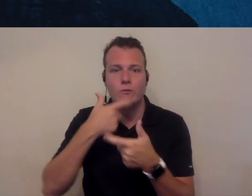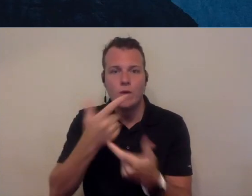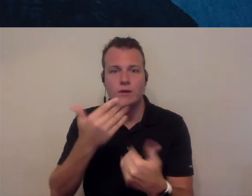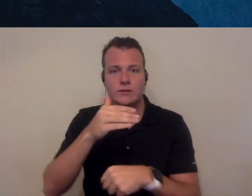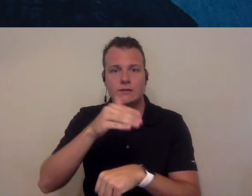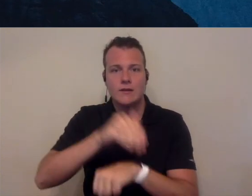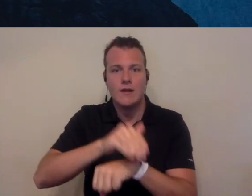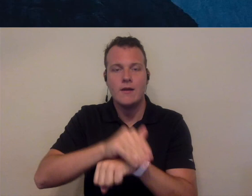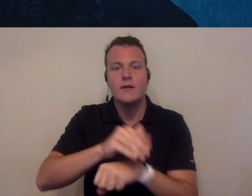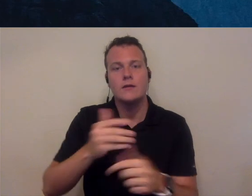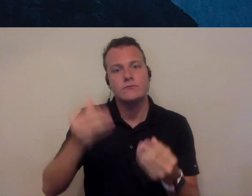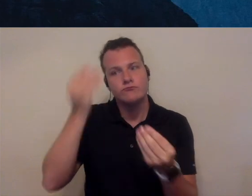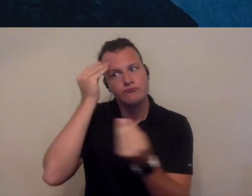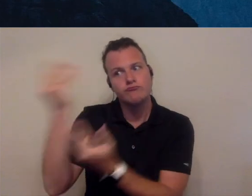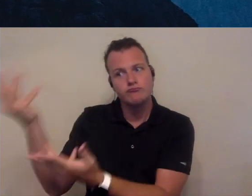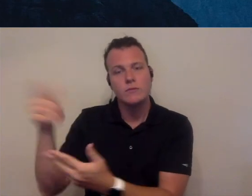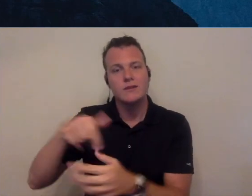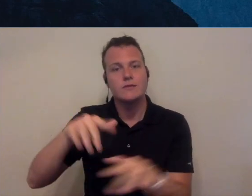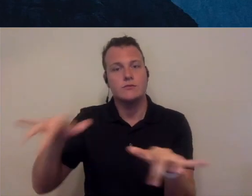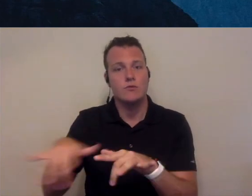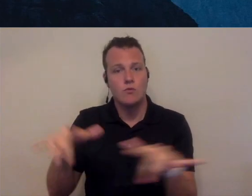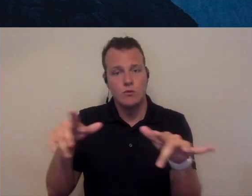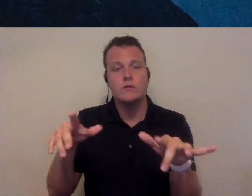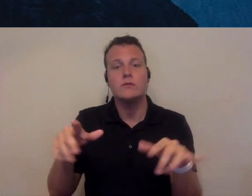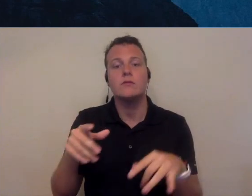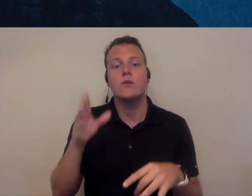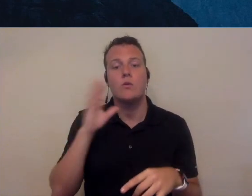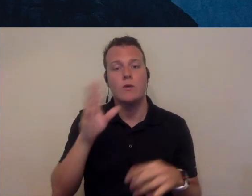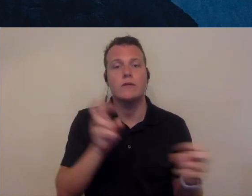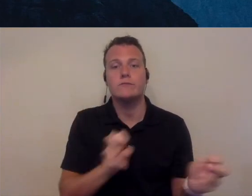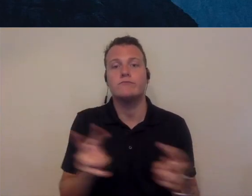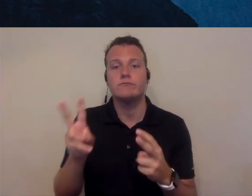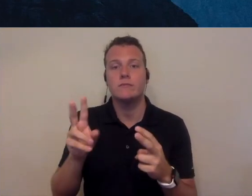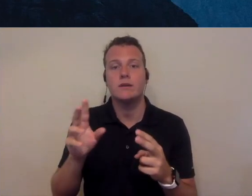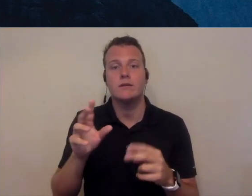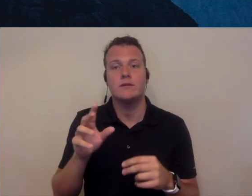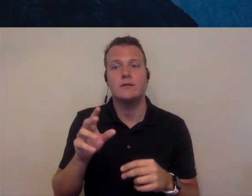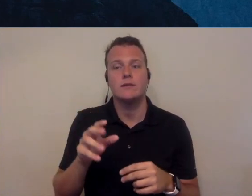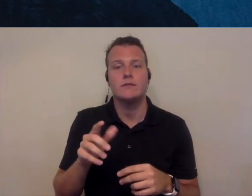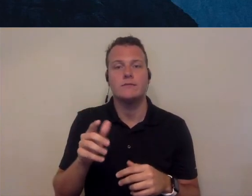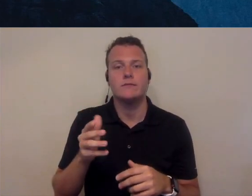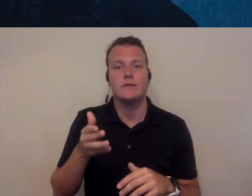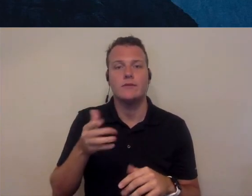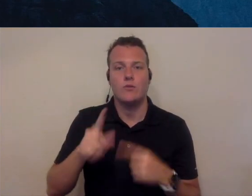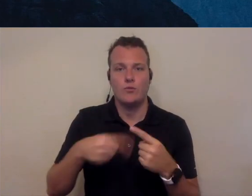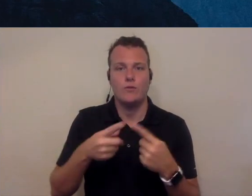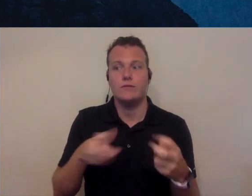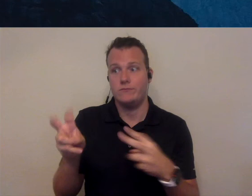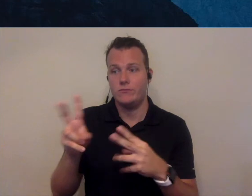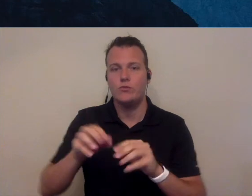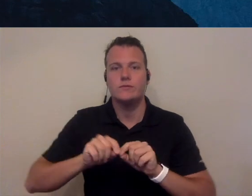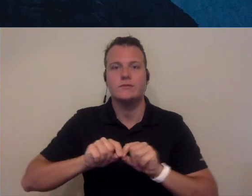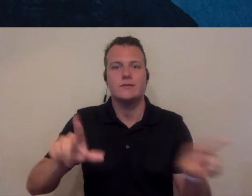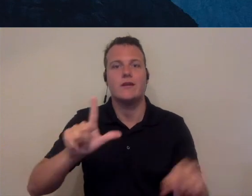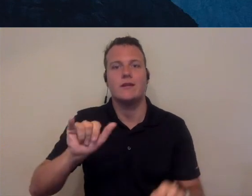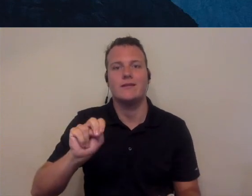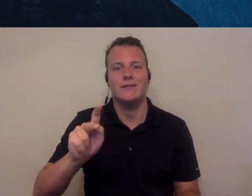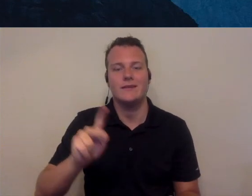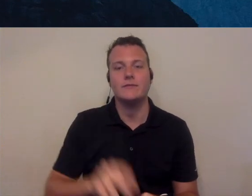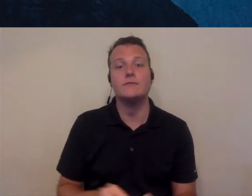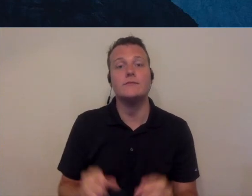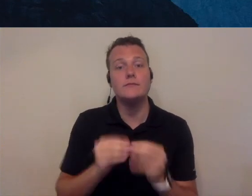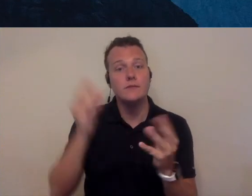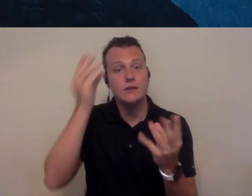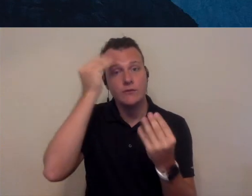colleagues that were unable to attend the webinar today, please let them know that this session has been recorded, and we will send out a link to attendees after the recording is